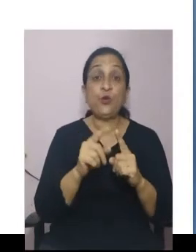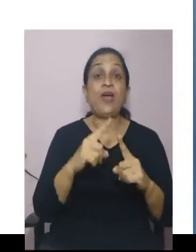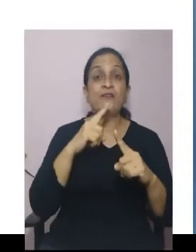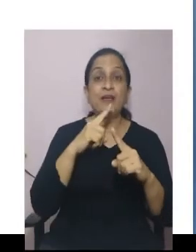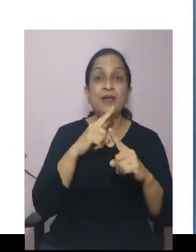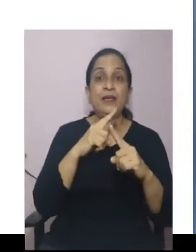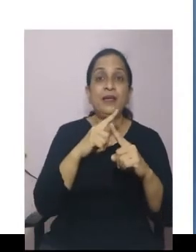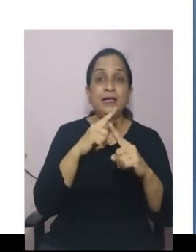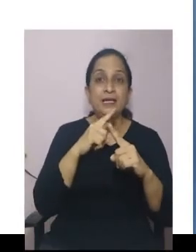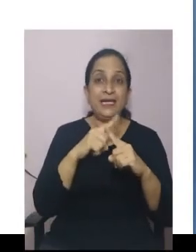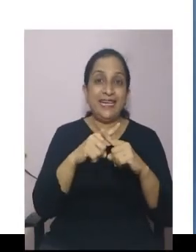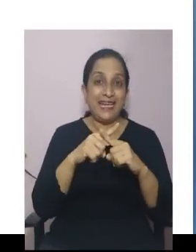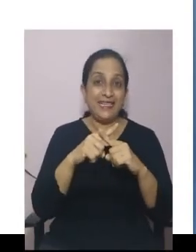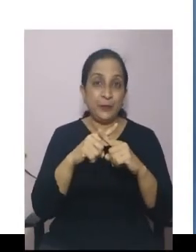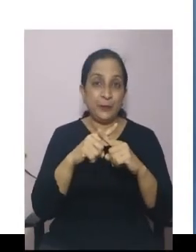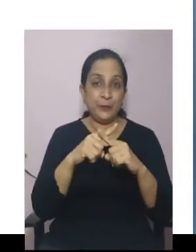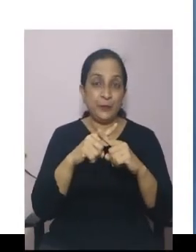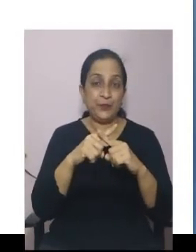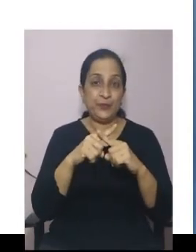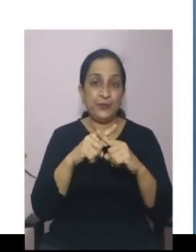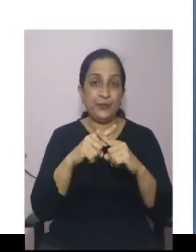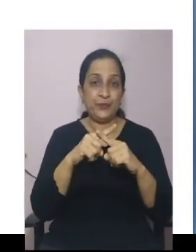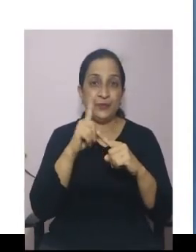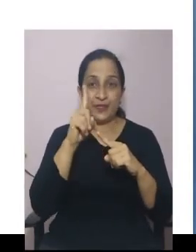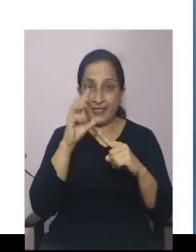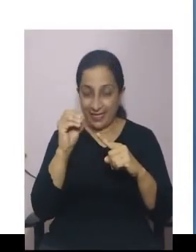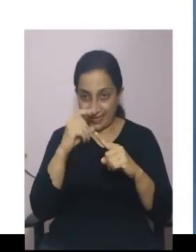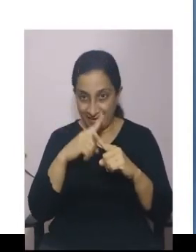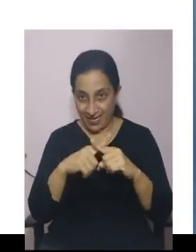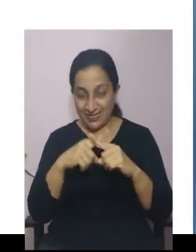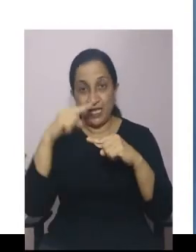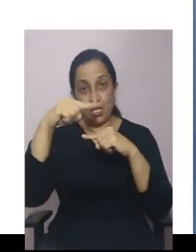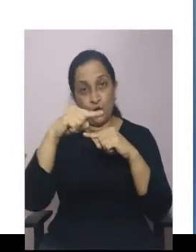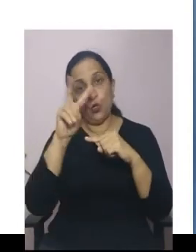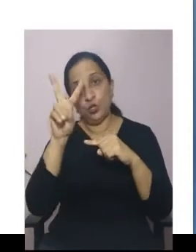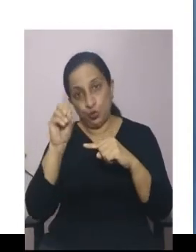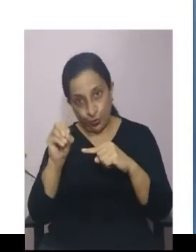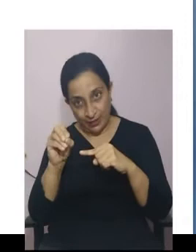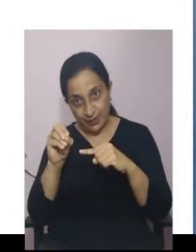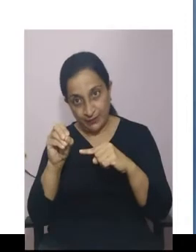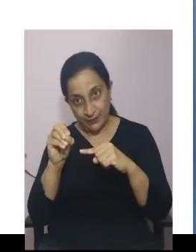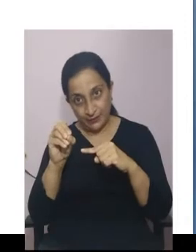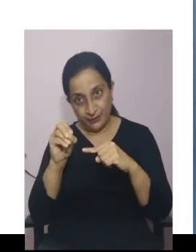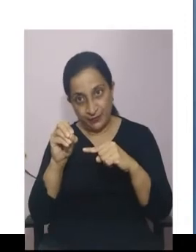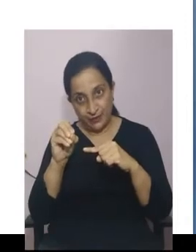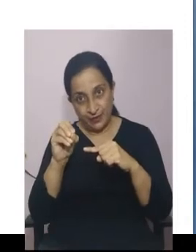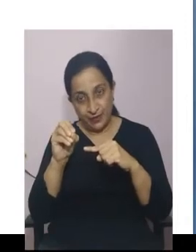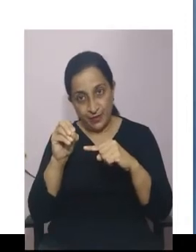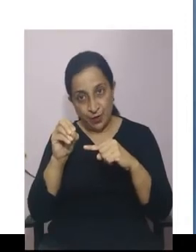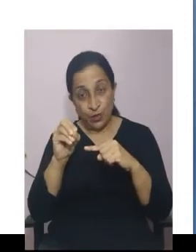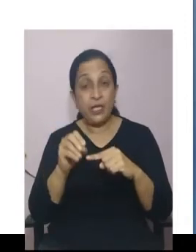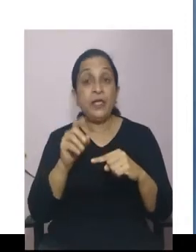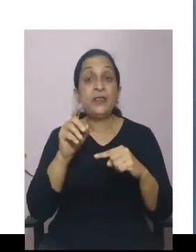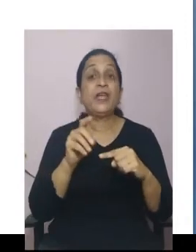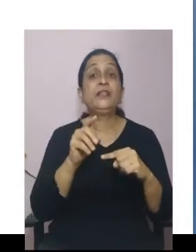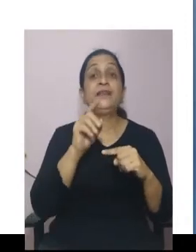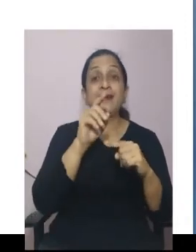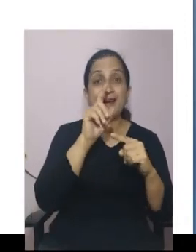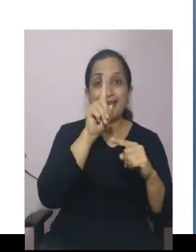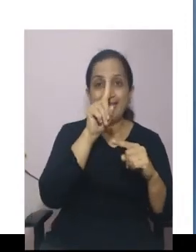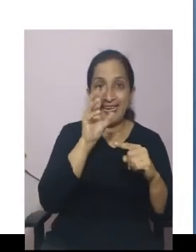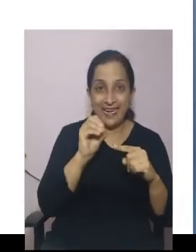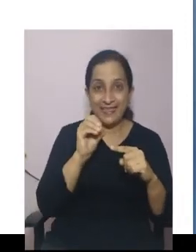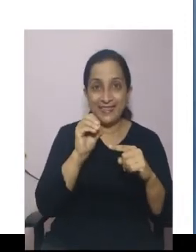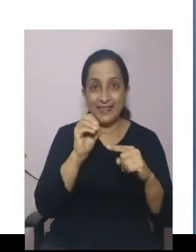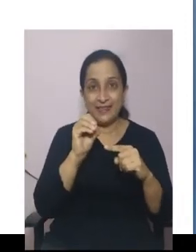is equal to 0. So minus 20 you take it to this side. Okay, this